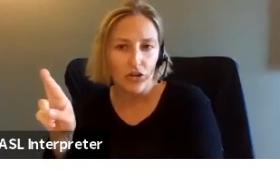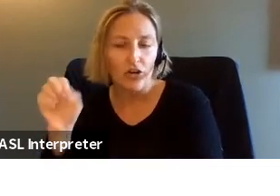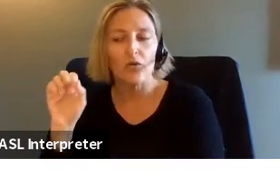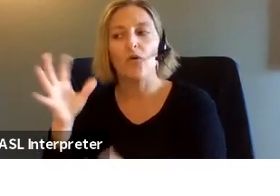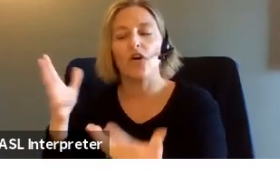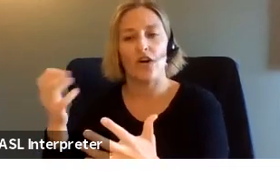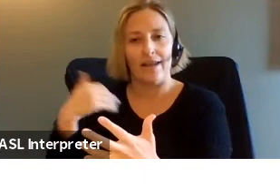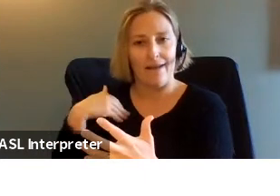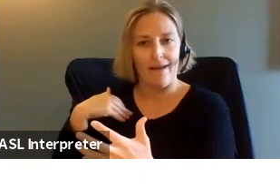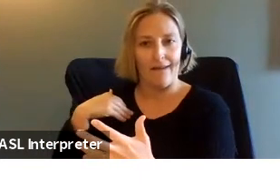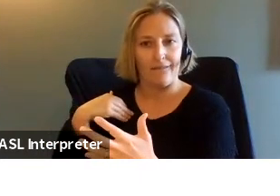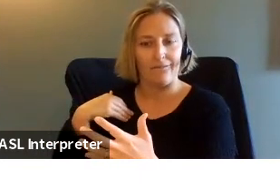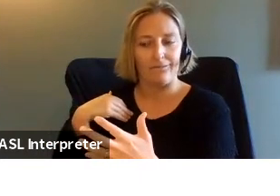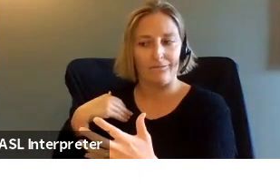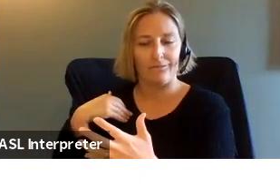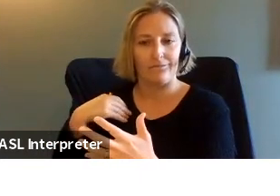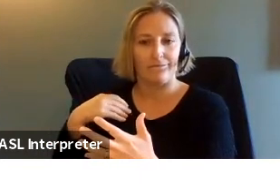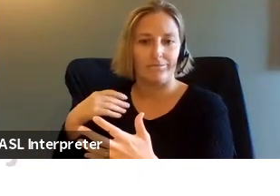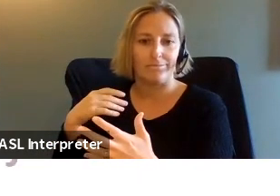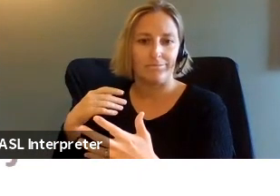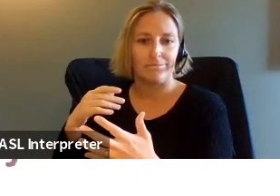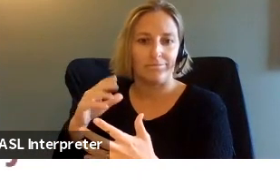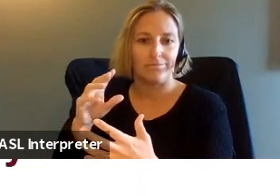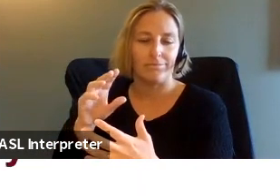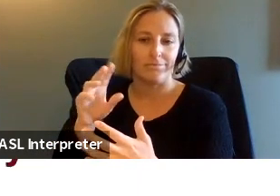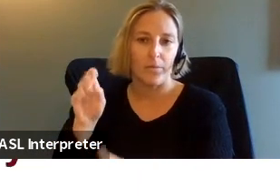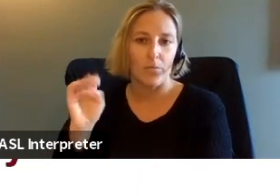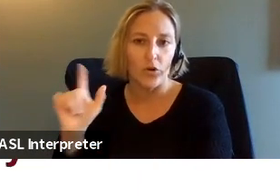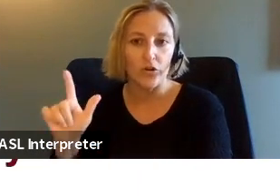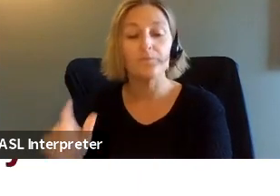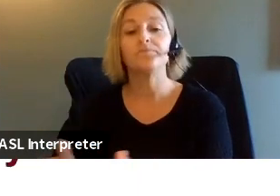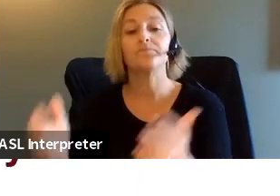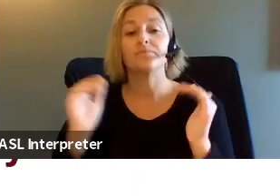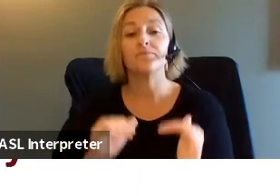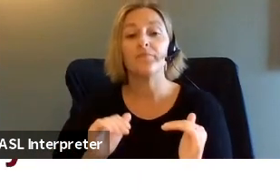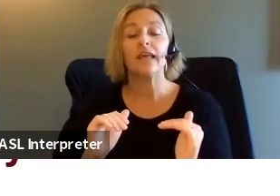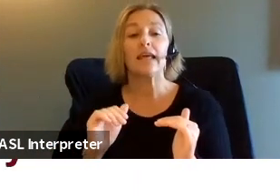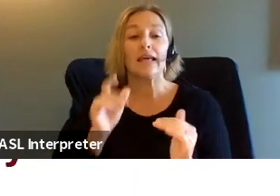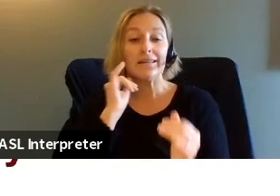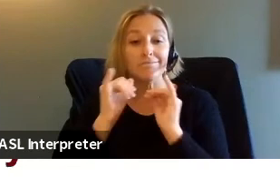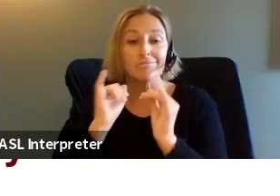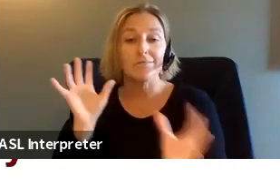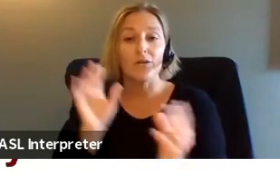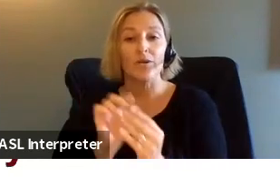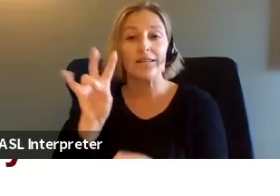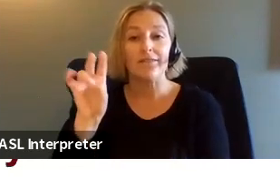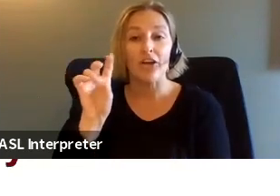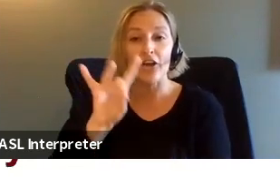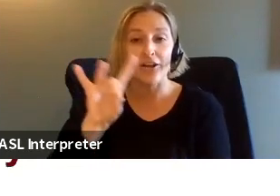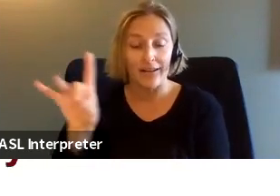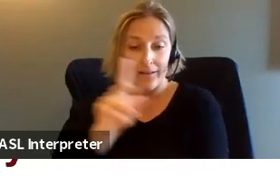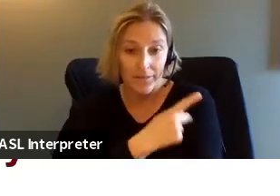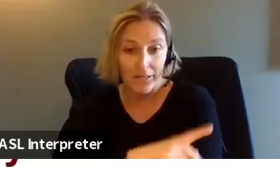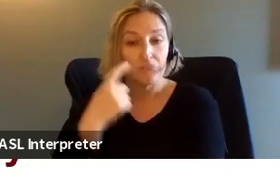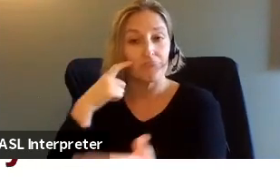in the portal. Next slide. And so we interviewed 788 patients, and we saw that there was high